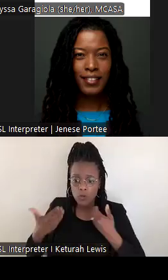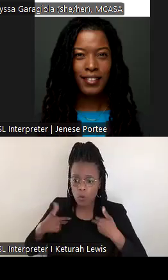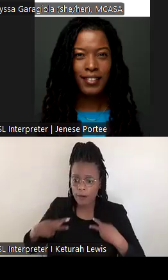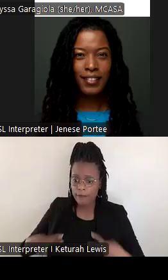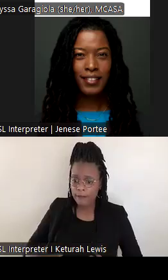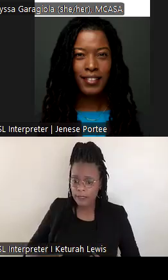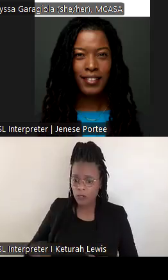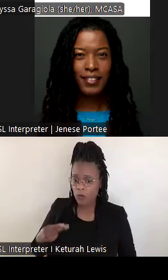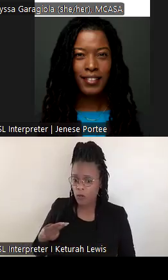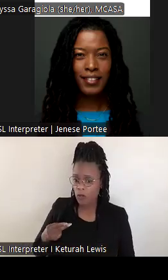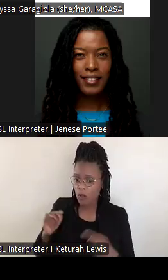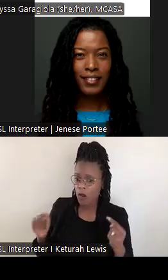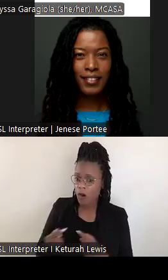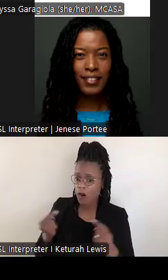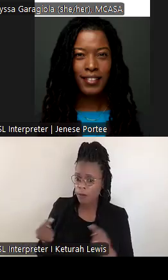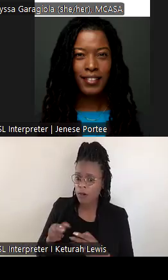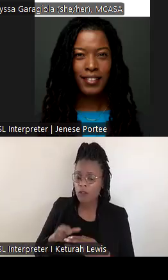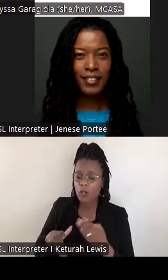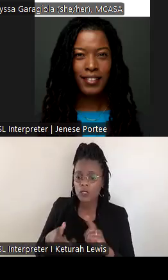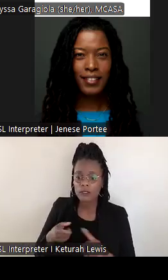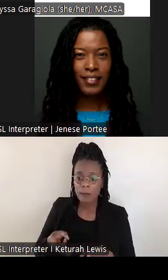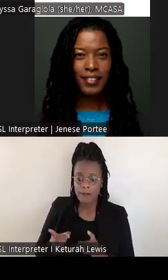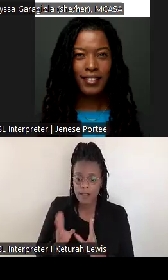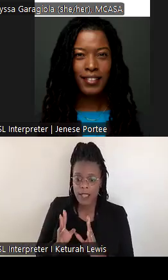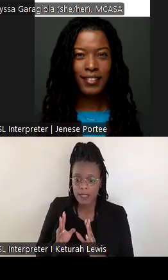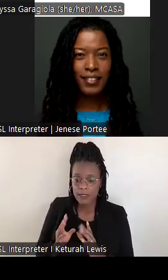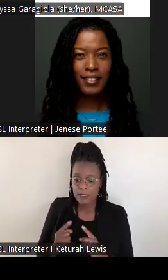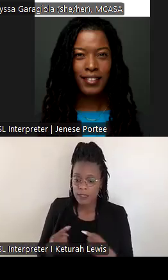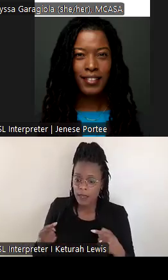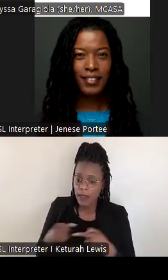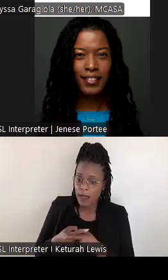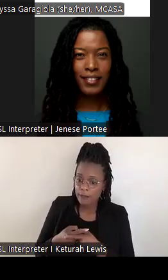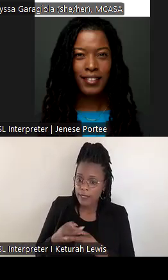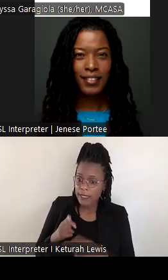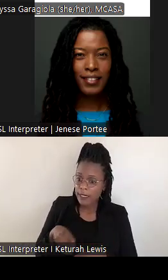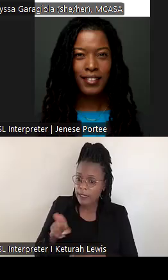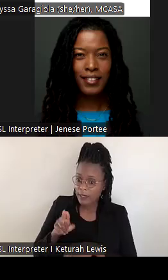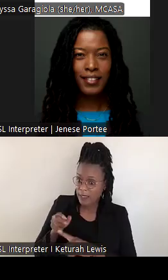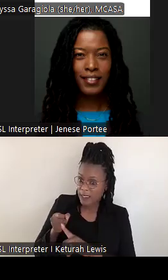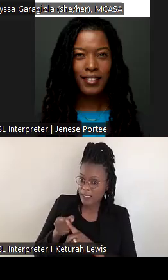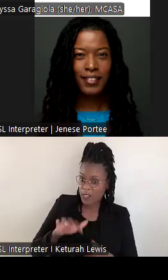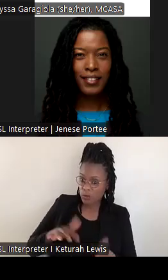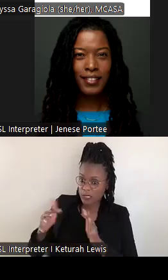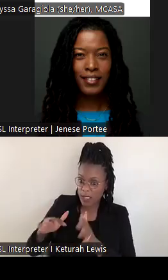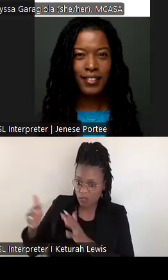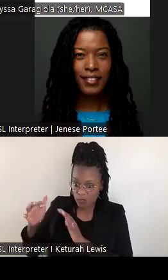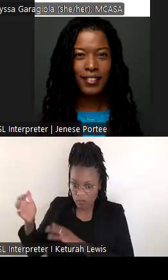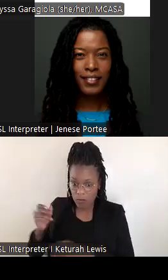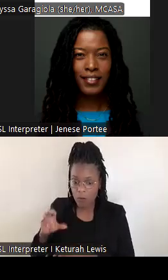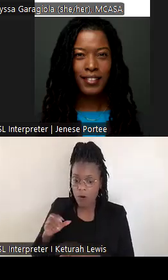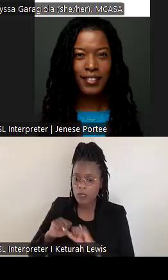from violence, conflict, natural disasters, or societal structures. It's a normal response to